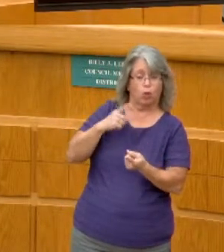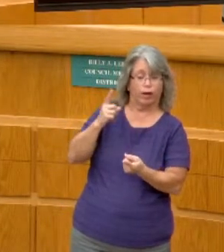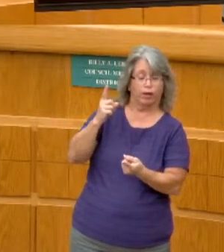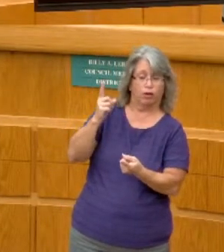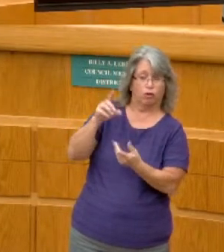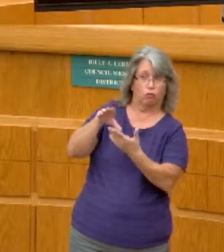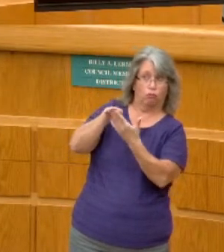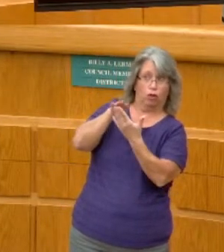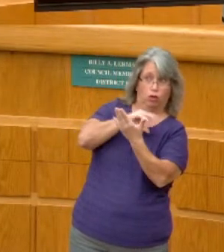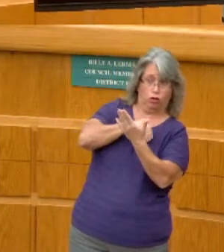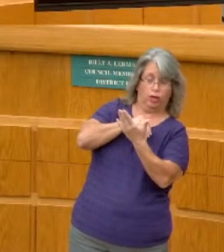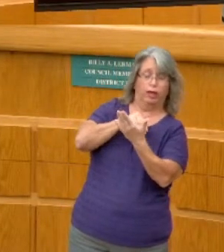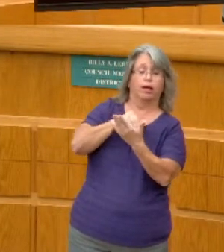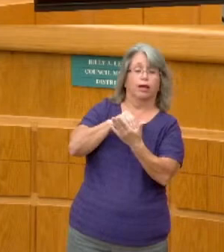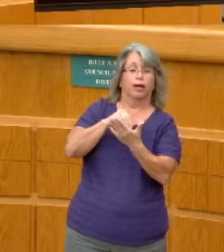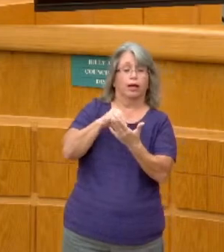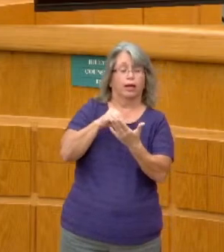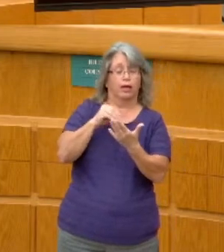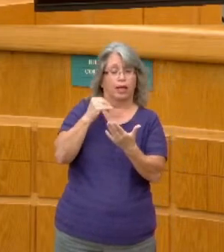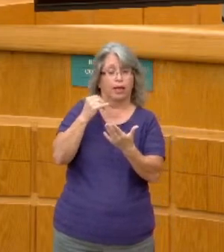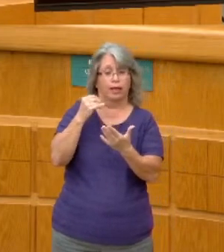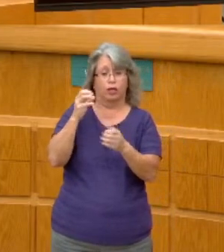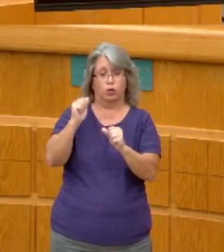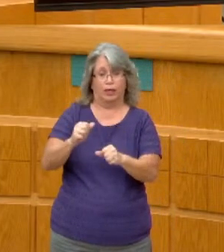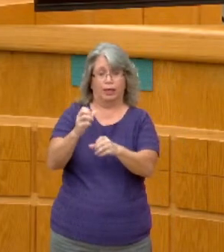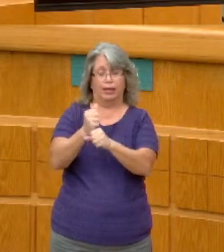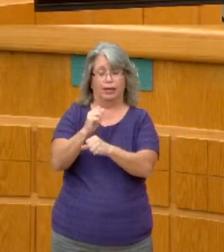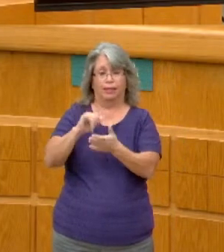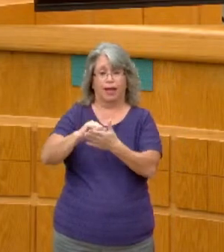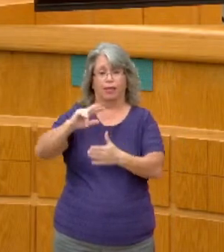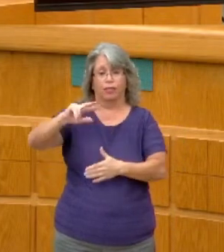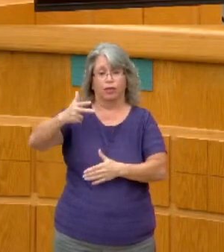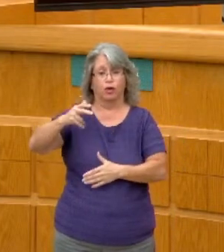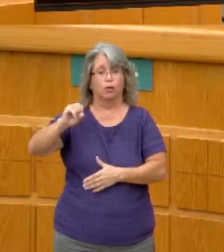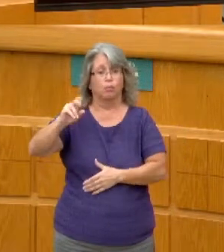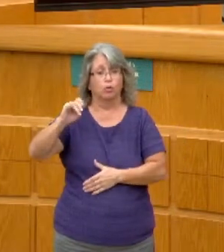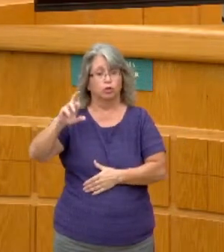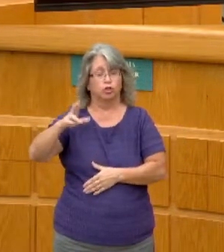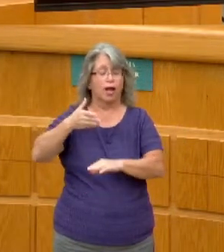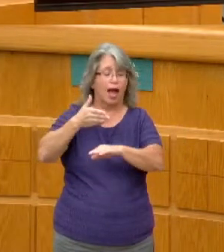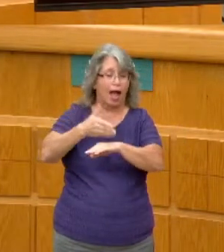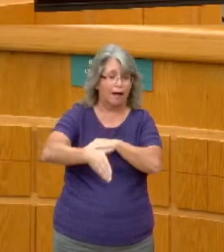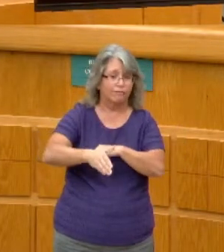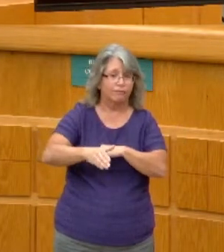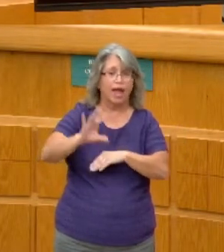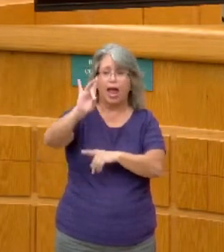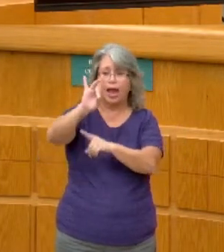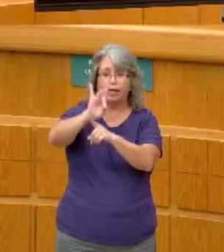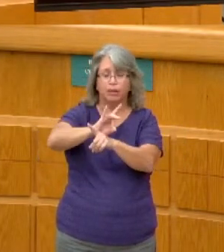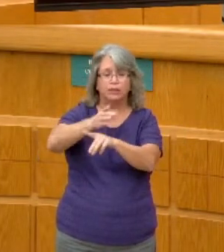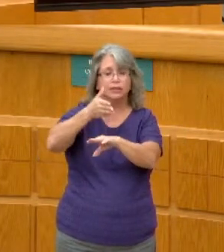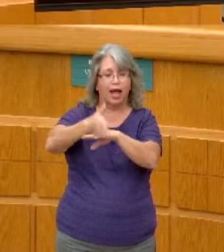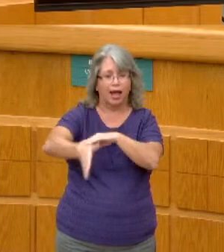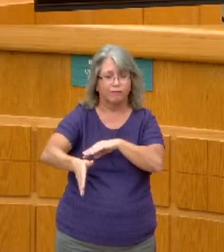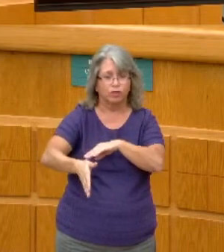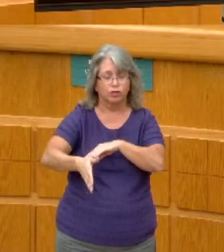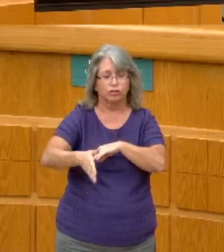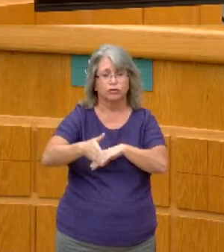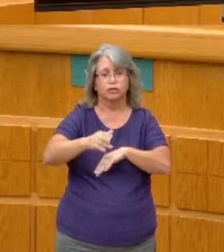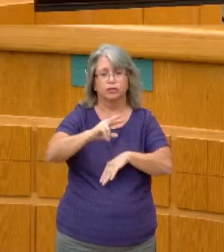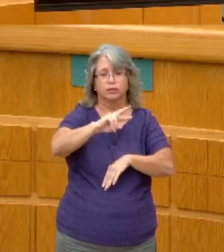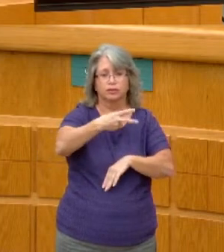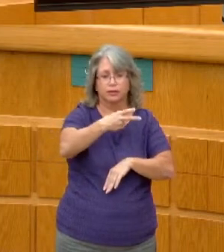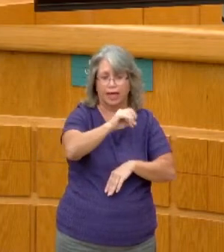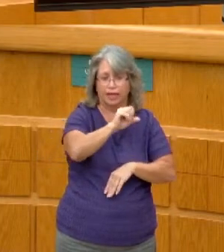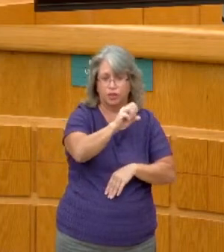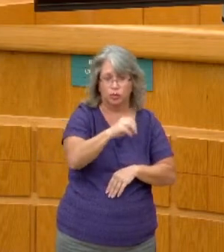dose of the vaccine. And so here's the slide, because I think it's important. People have been asking, do we come September 20th? Are you open